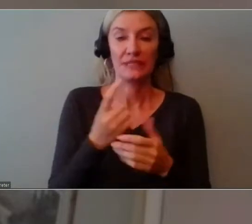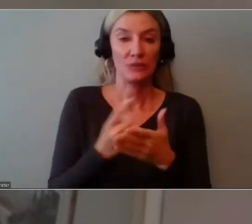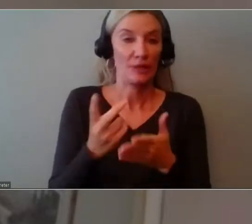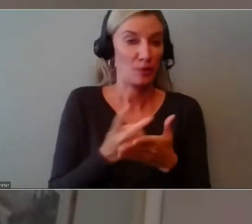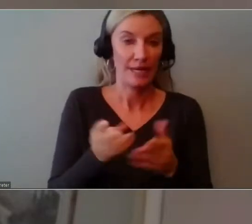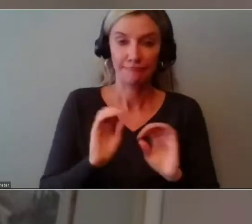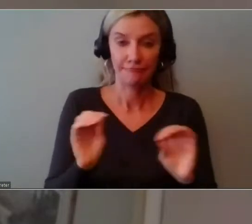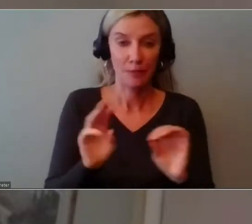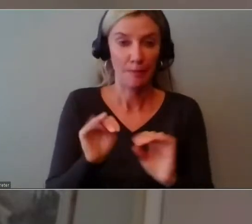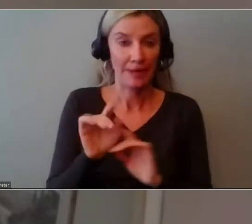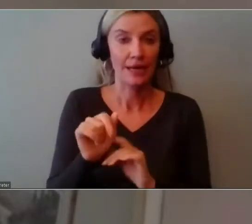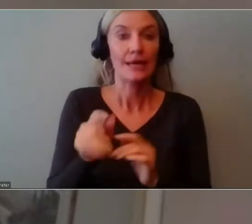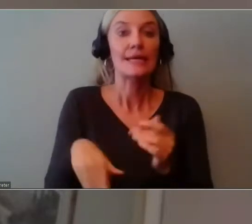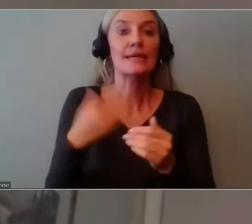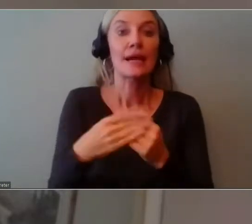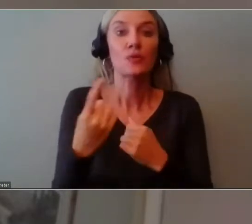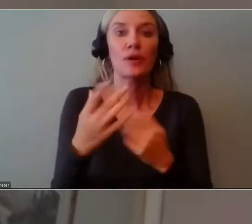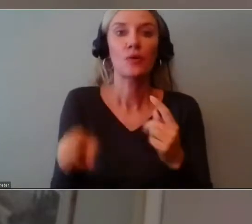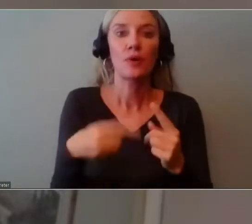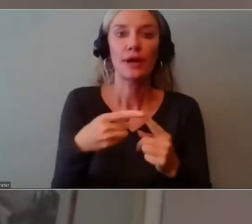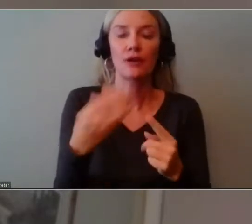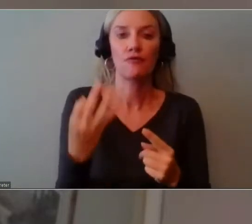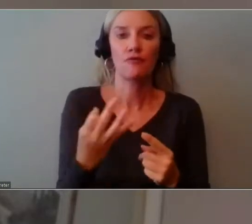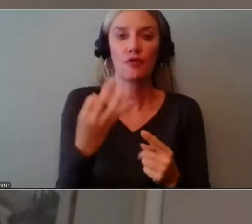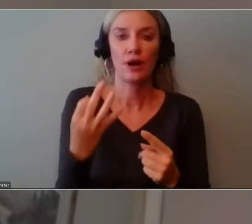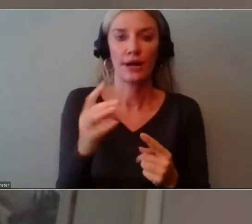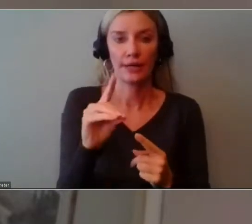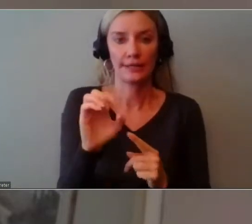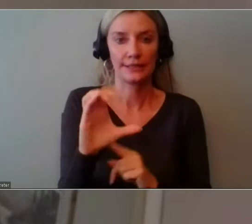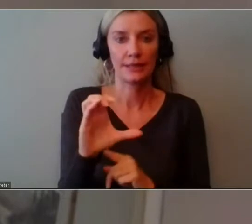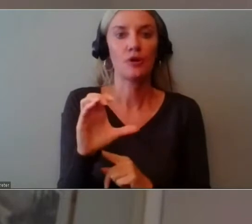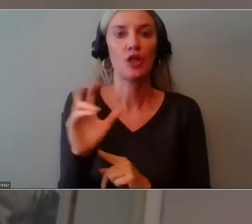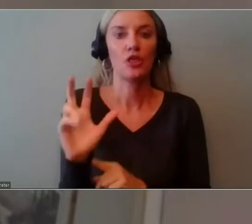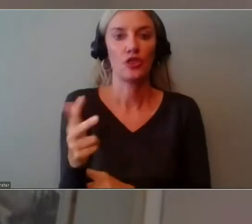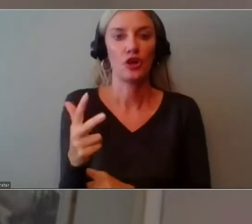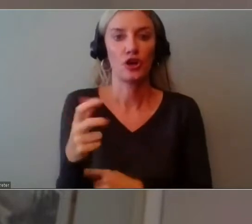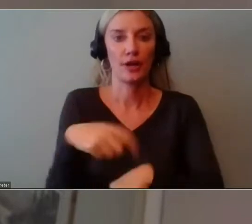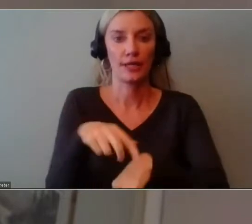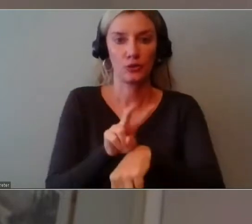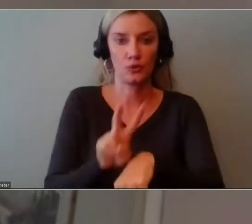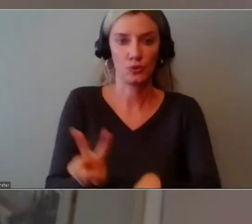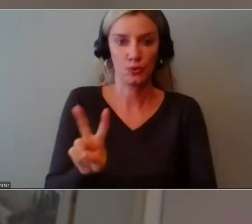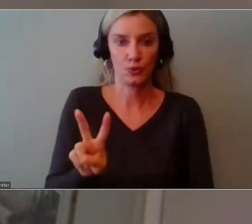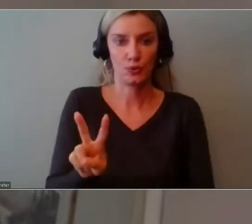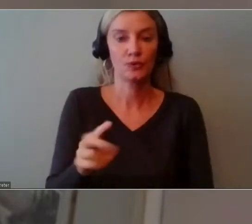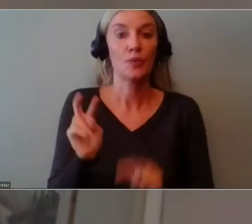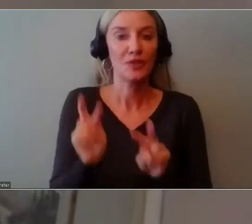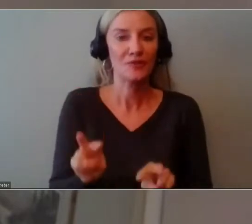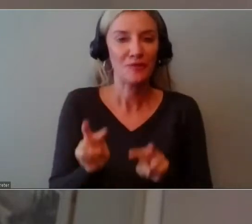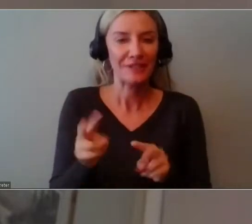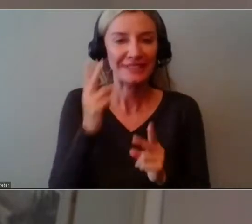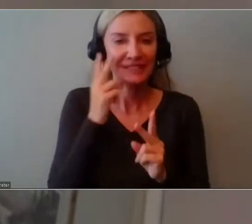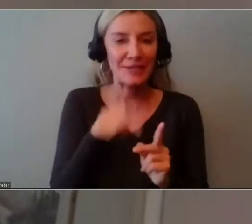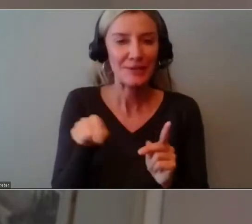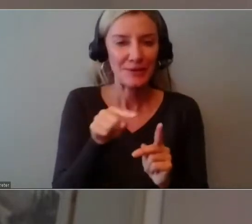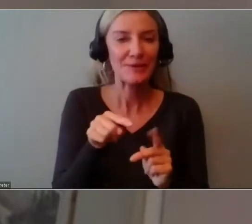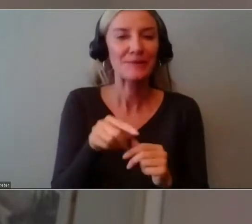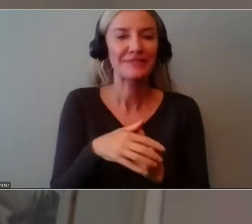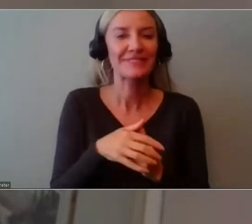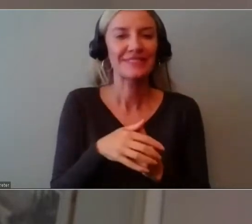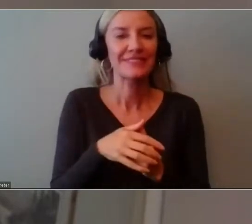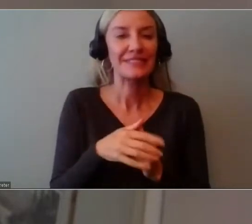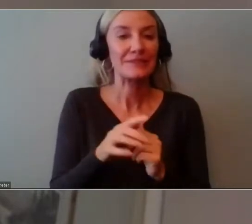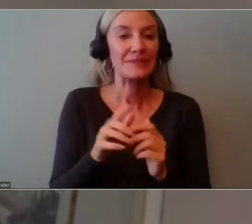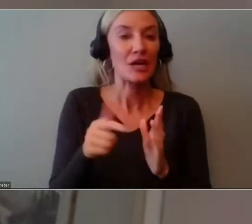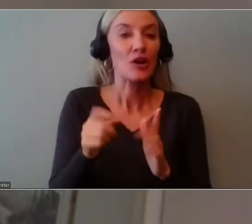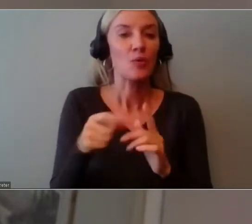next one won't be until December. That'll be Friday, December 3rd at 2 p.m. So we look forward to seeing you then. And you can always get updates on